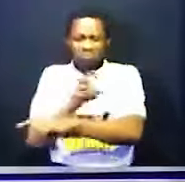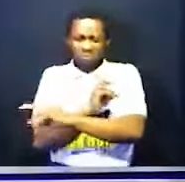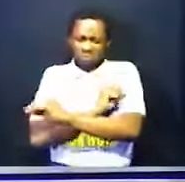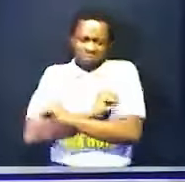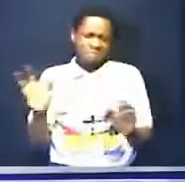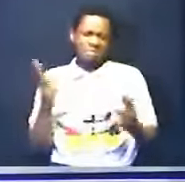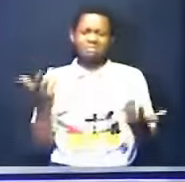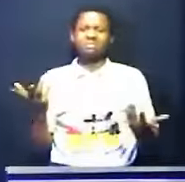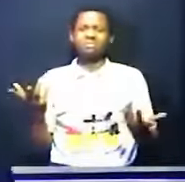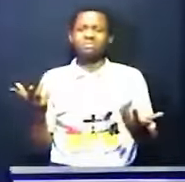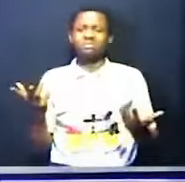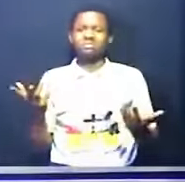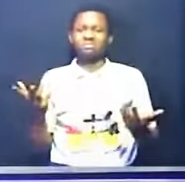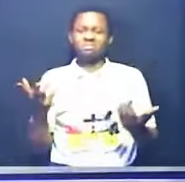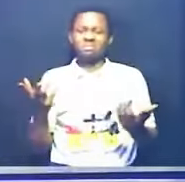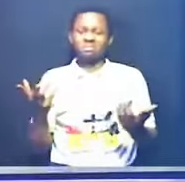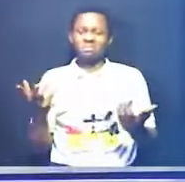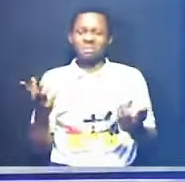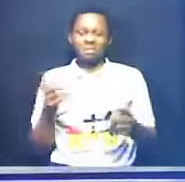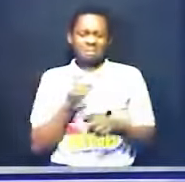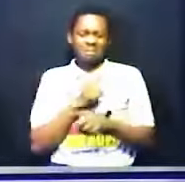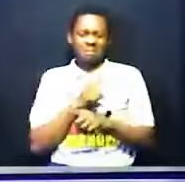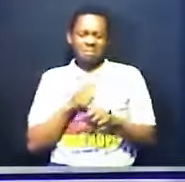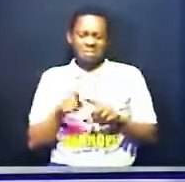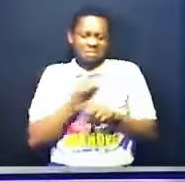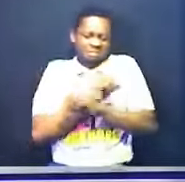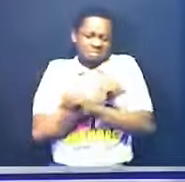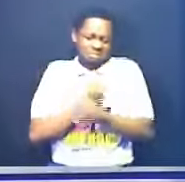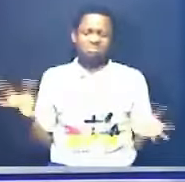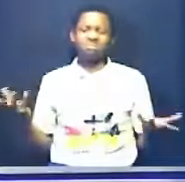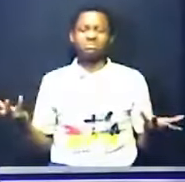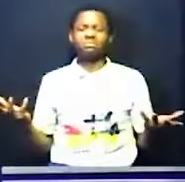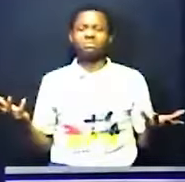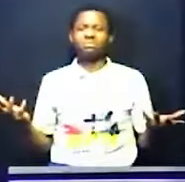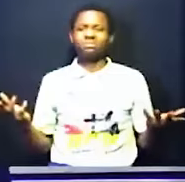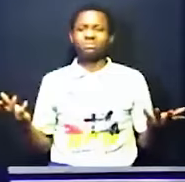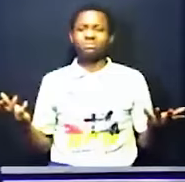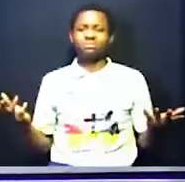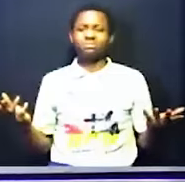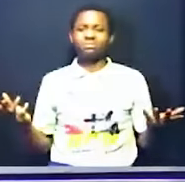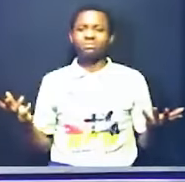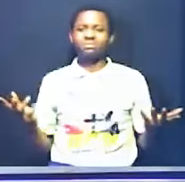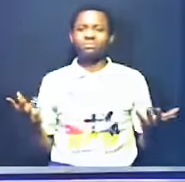From the dad, but it was not forthcoming.